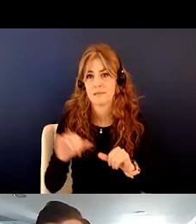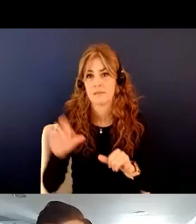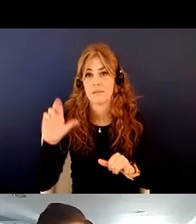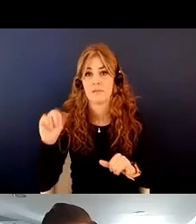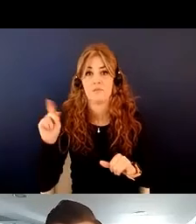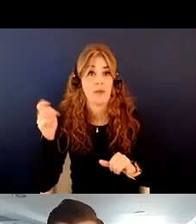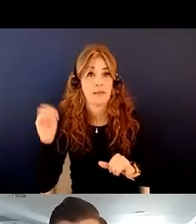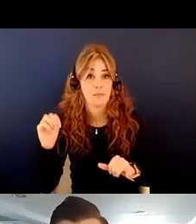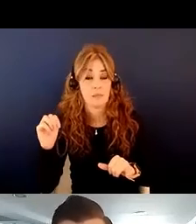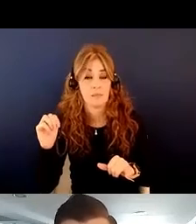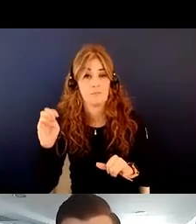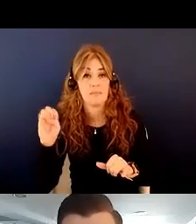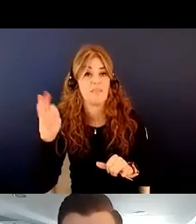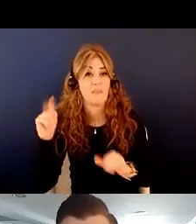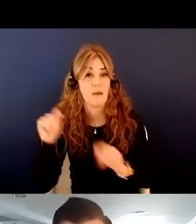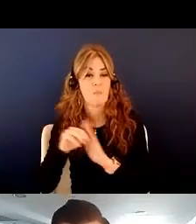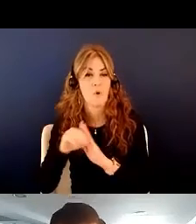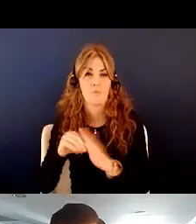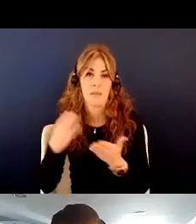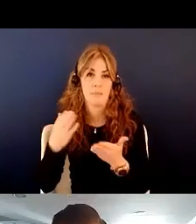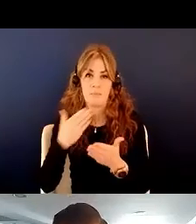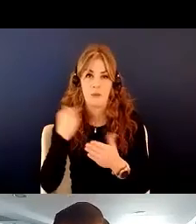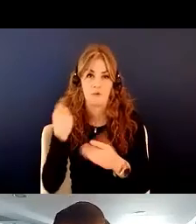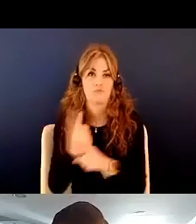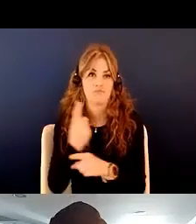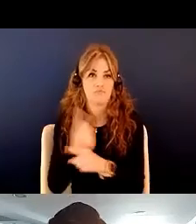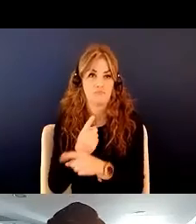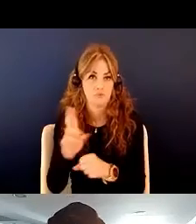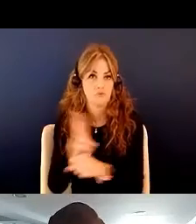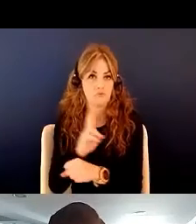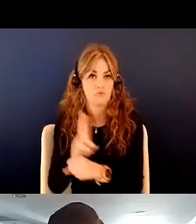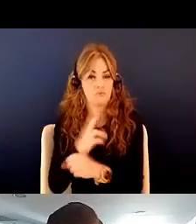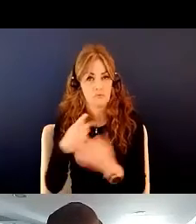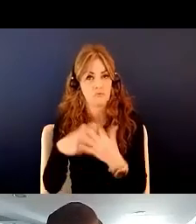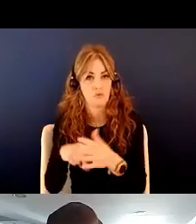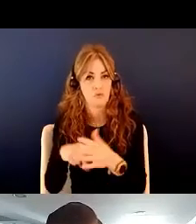is probably the more appropriate model to start with.